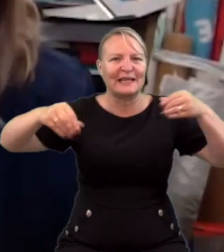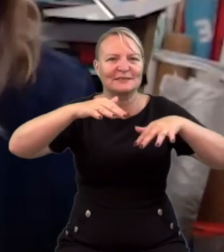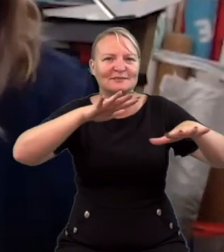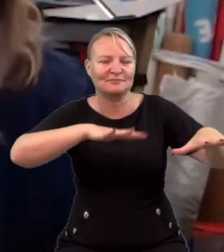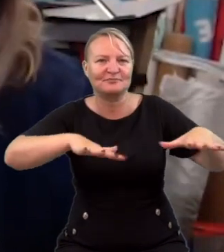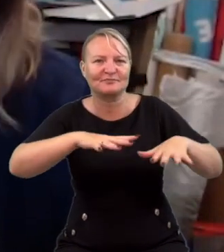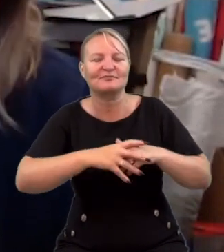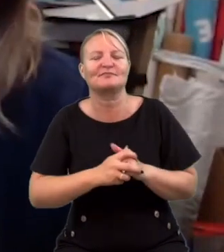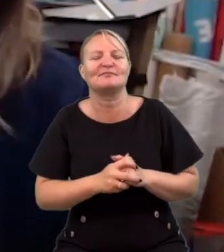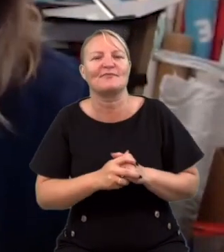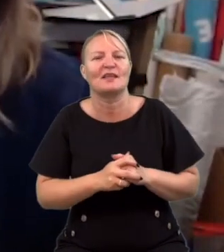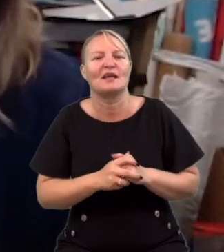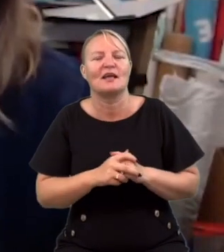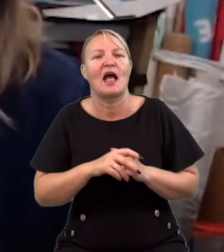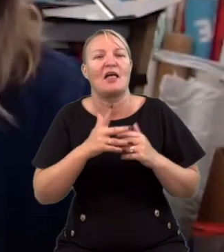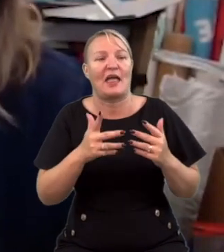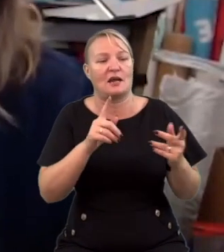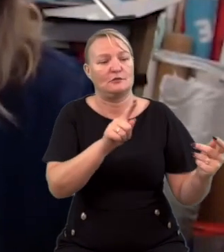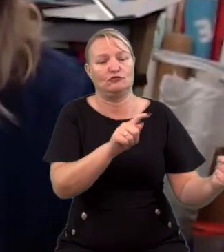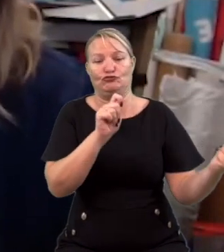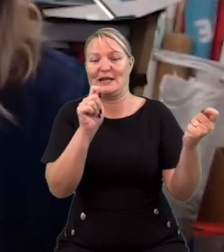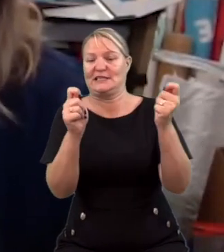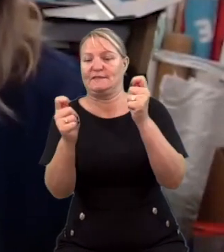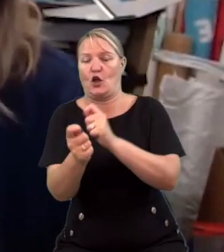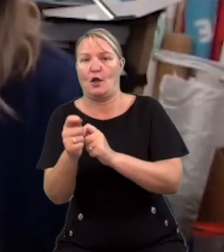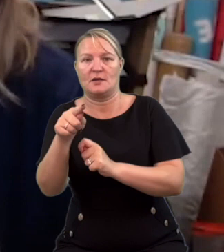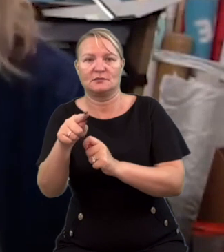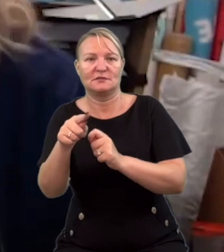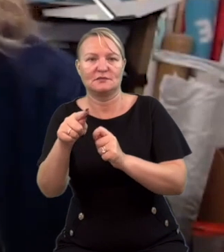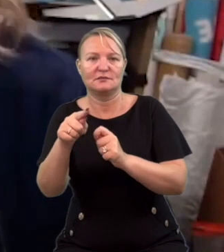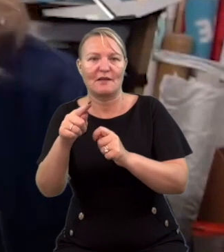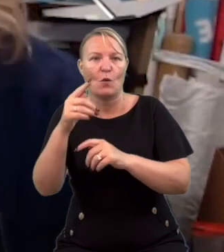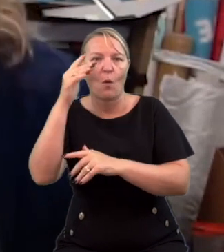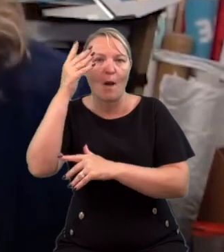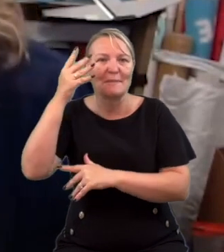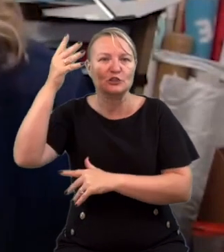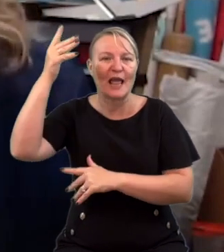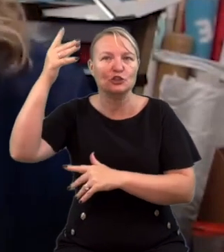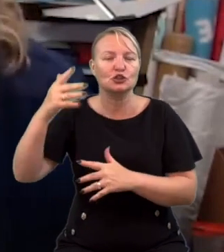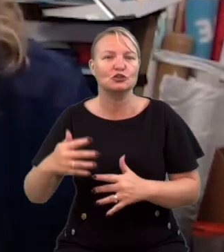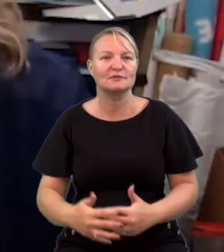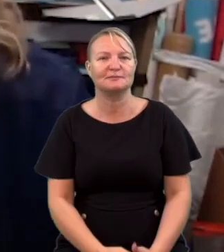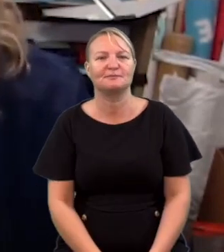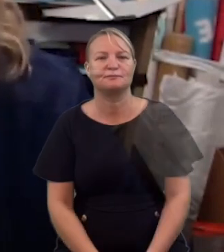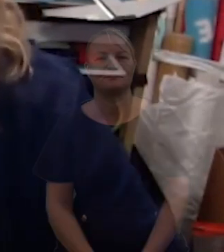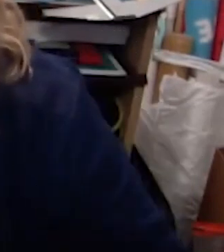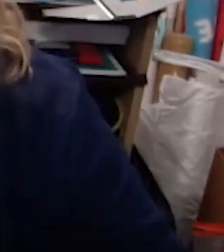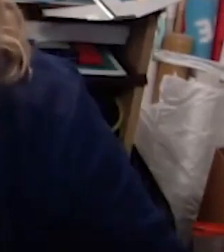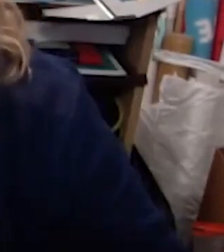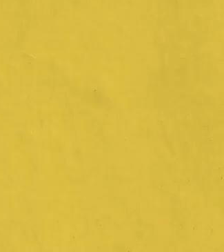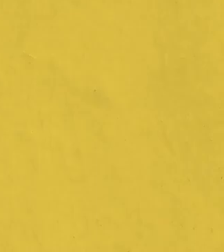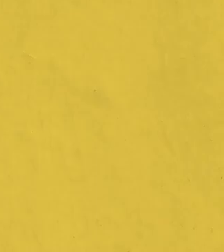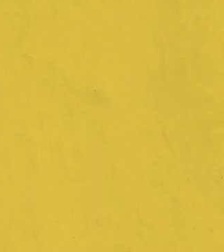Australian desert? And the second was, how can that be then transformed into a magical space of